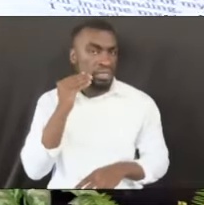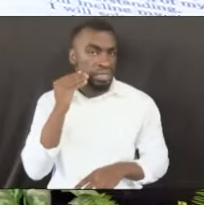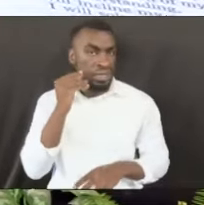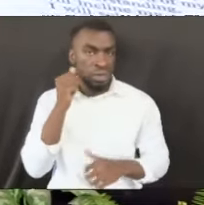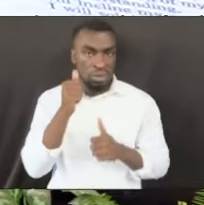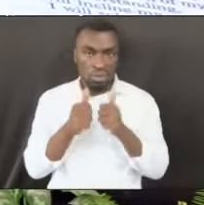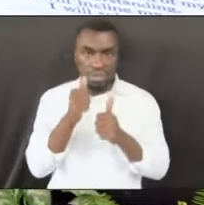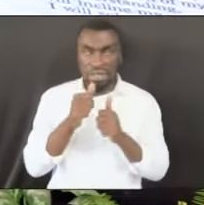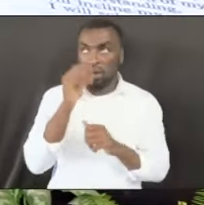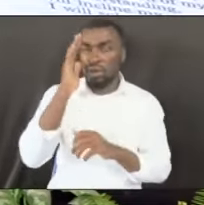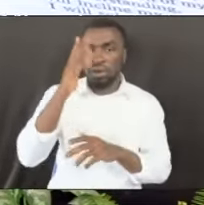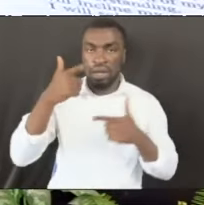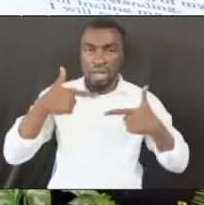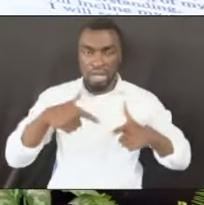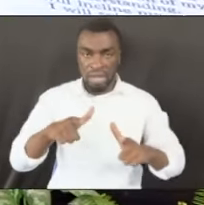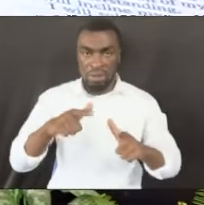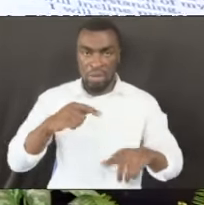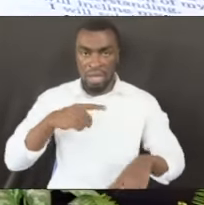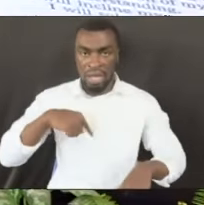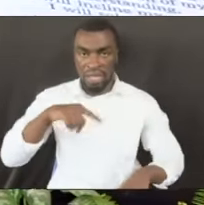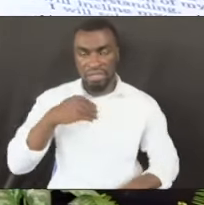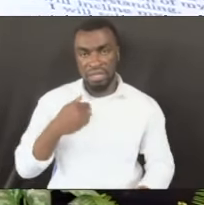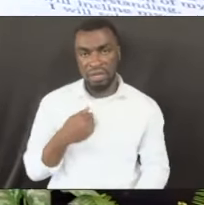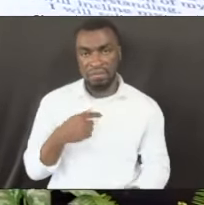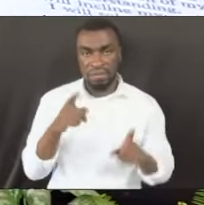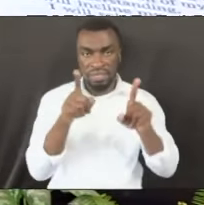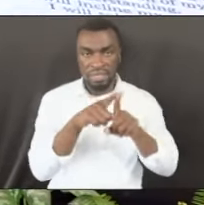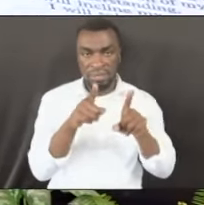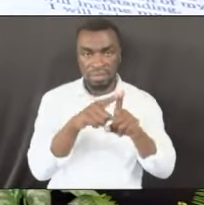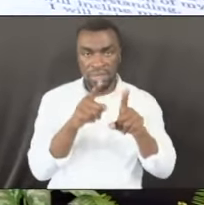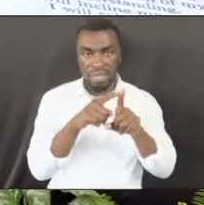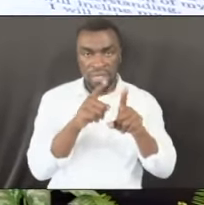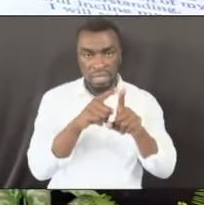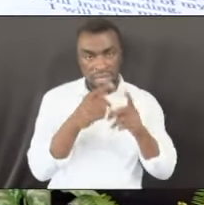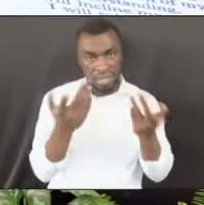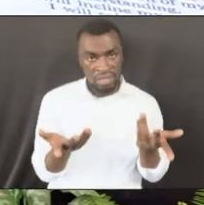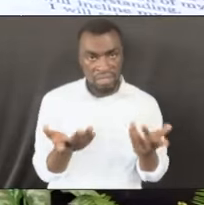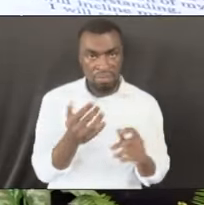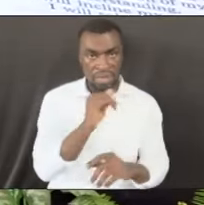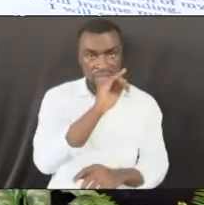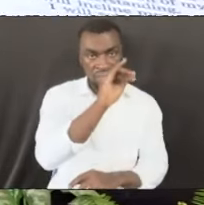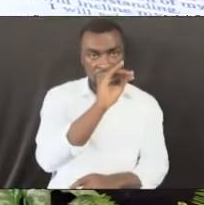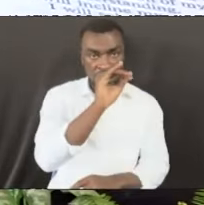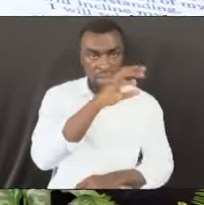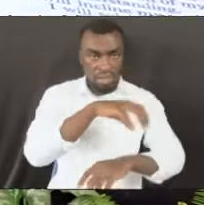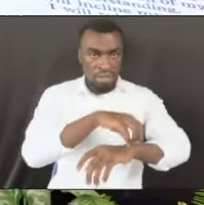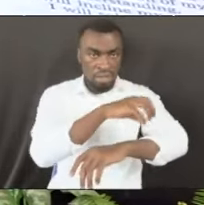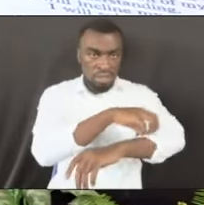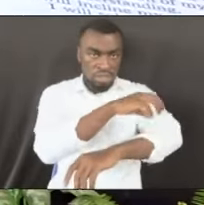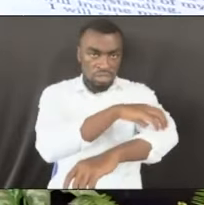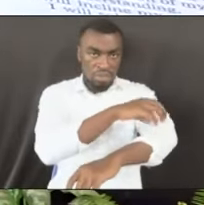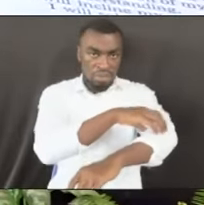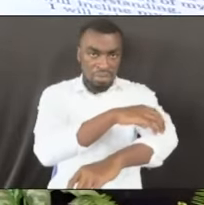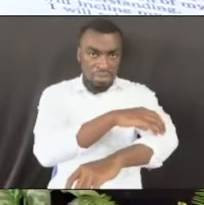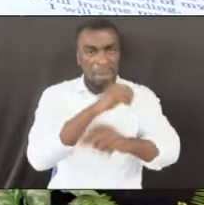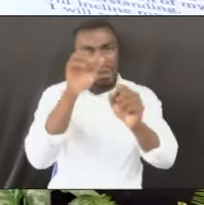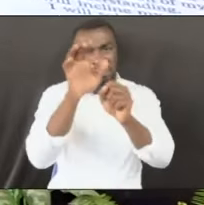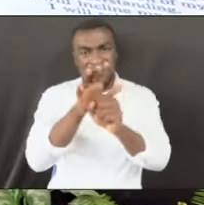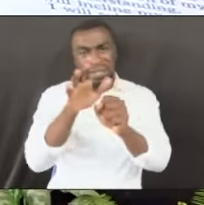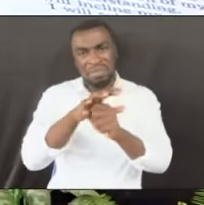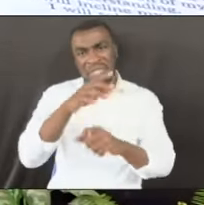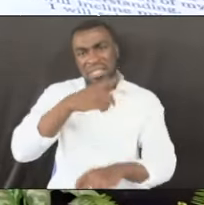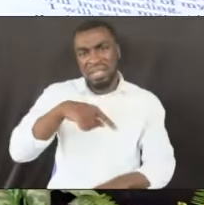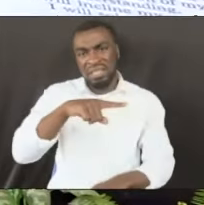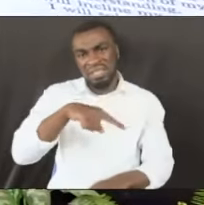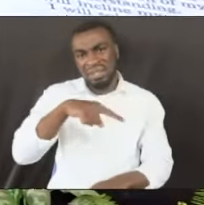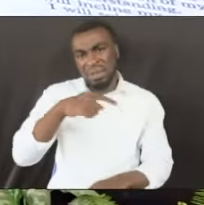us to go through, like Job. But many more of us, just because we have been disobedient, like